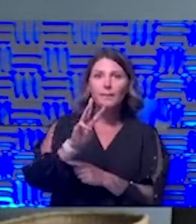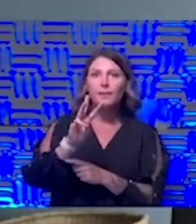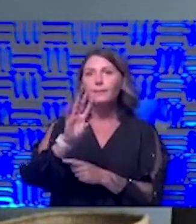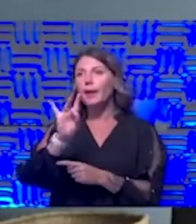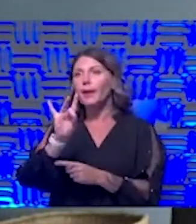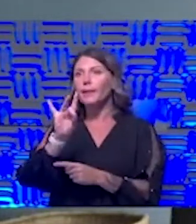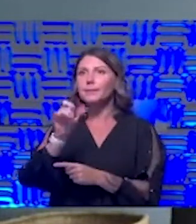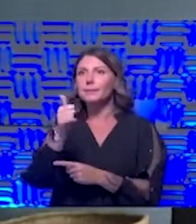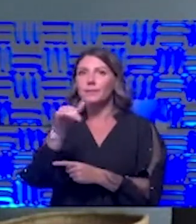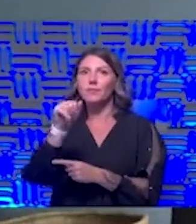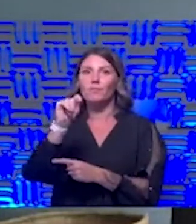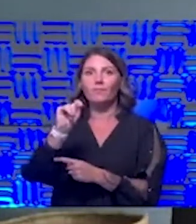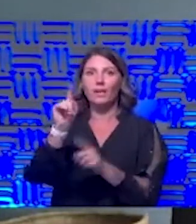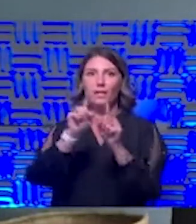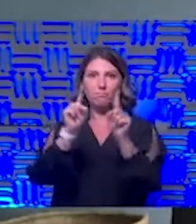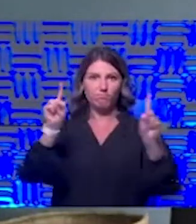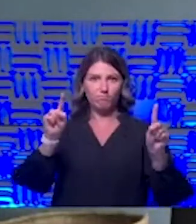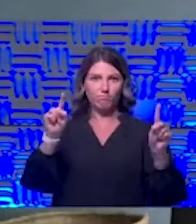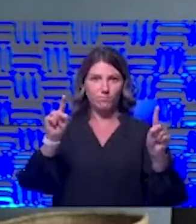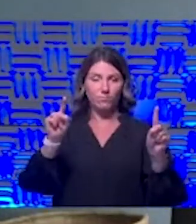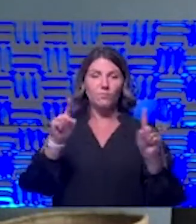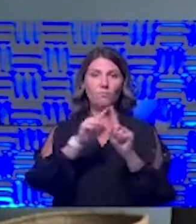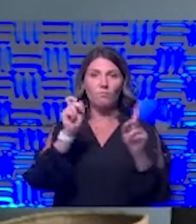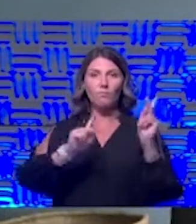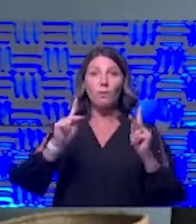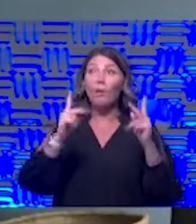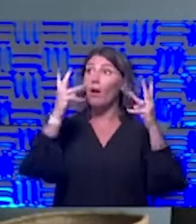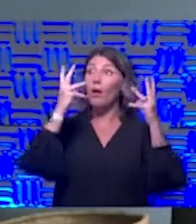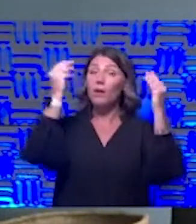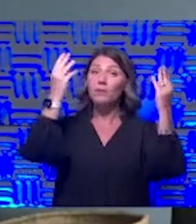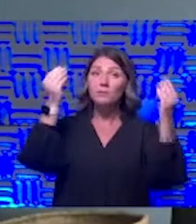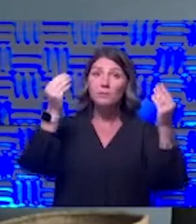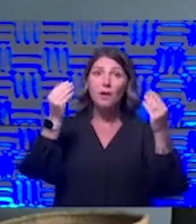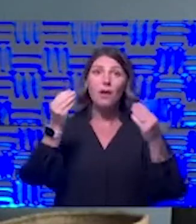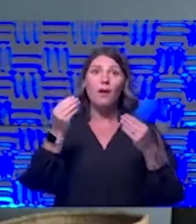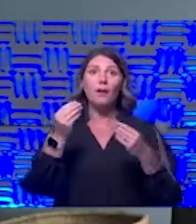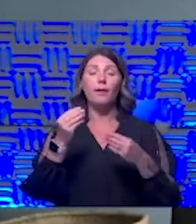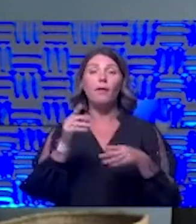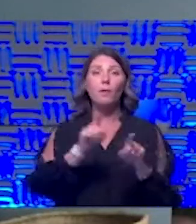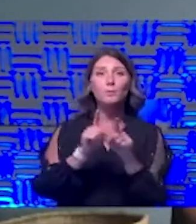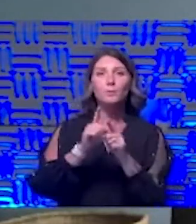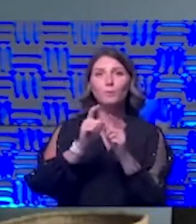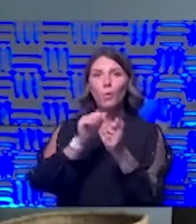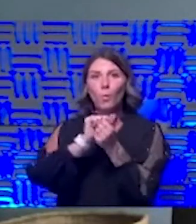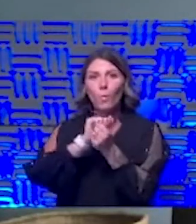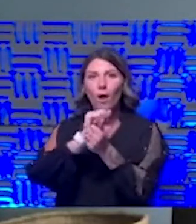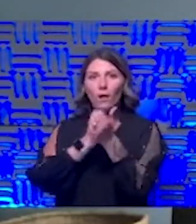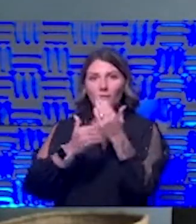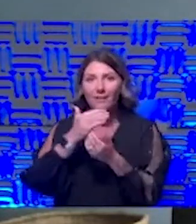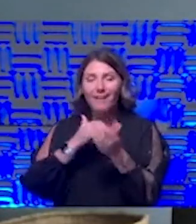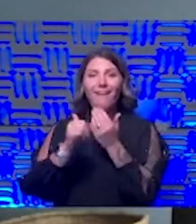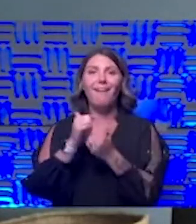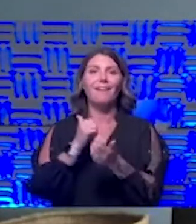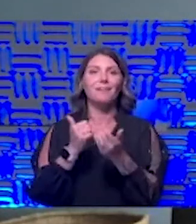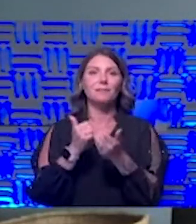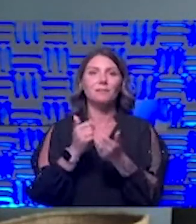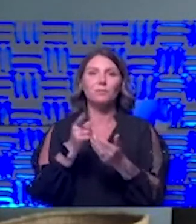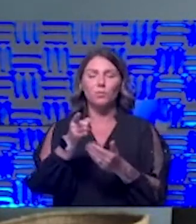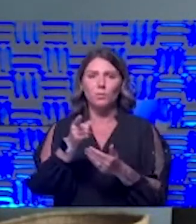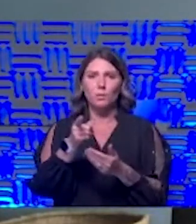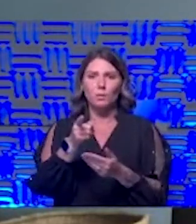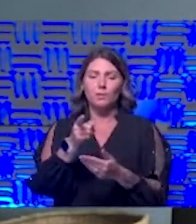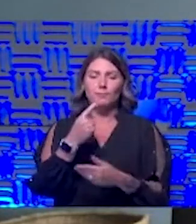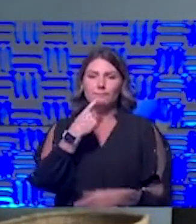from people, being outside, washing your hands, then you can start telling yourself you're doing everything you can, you're doing